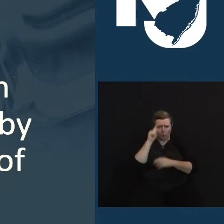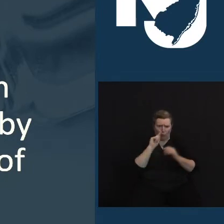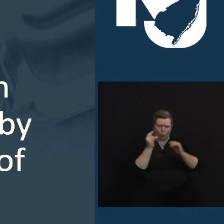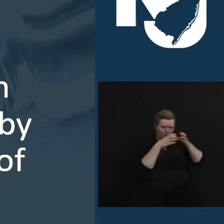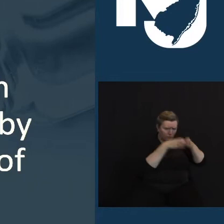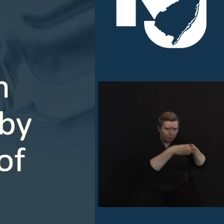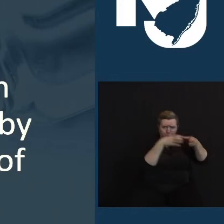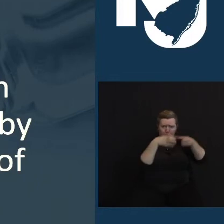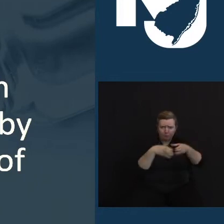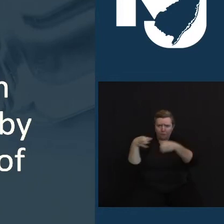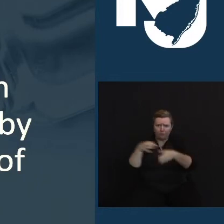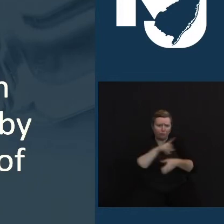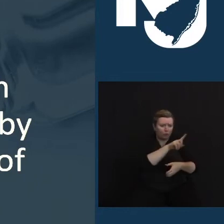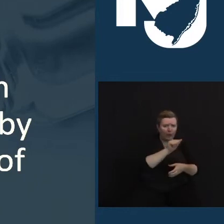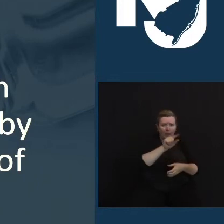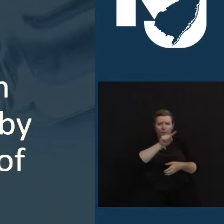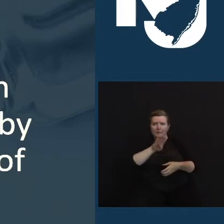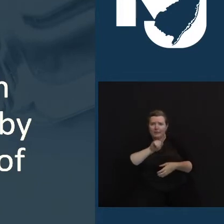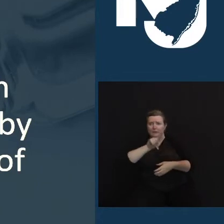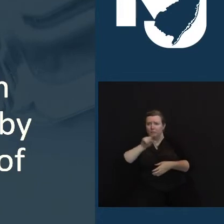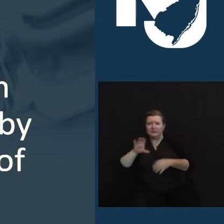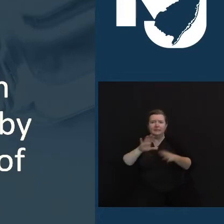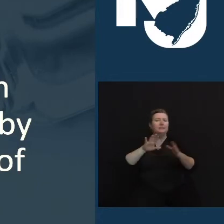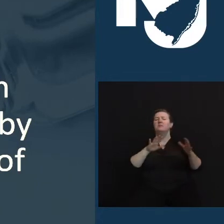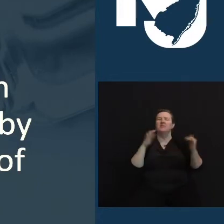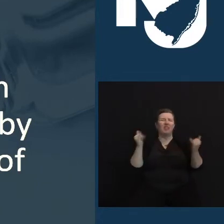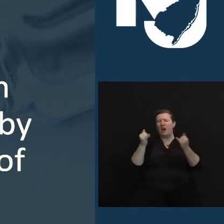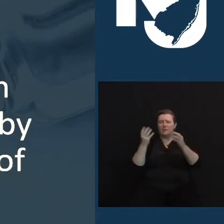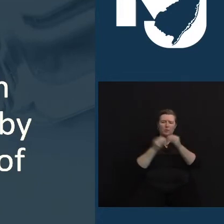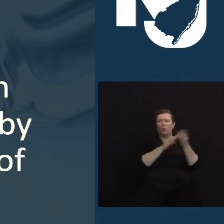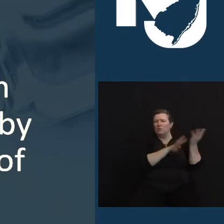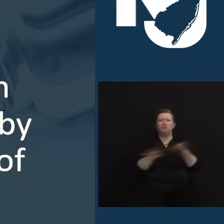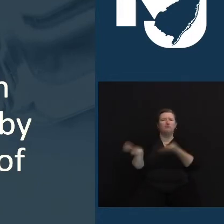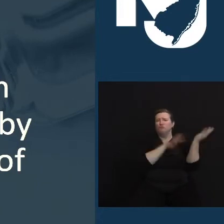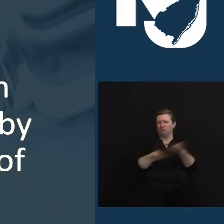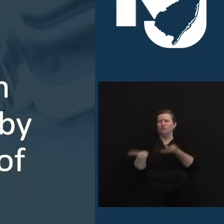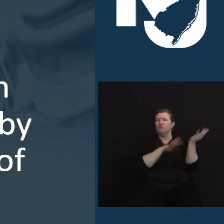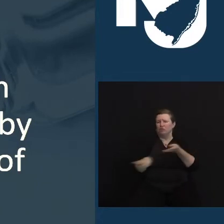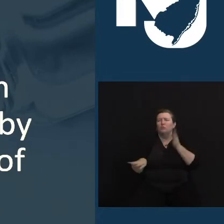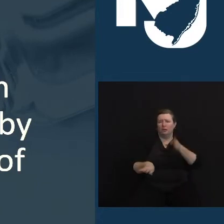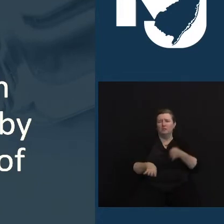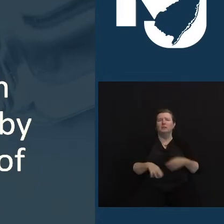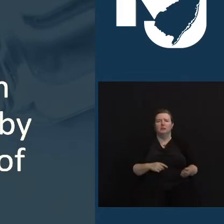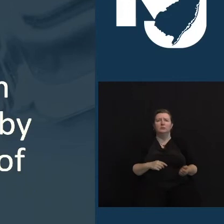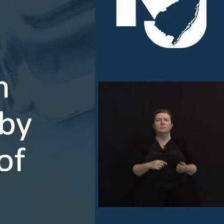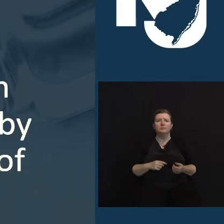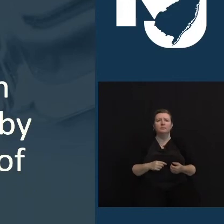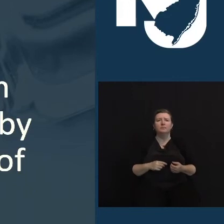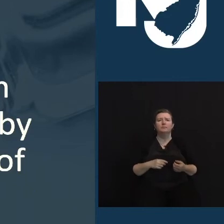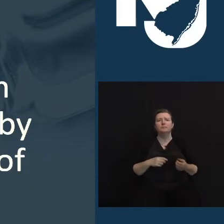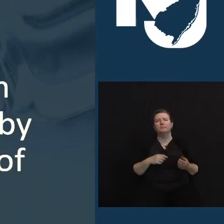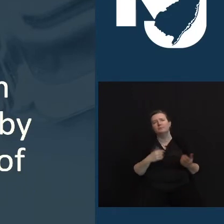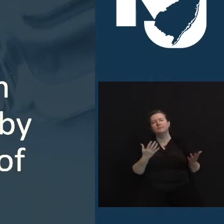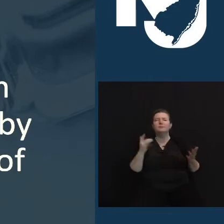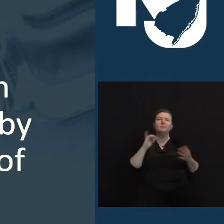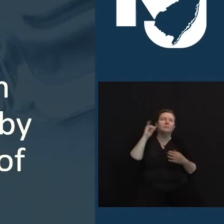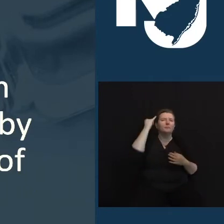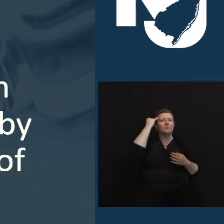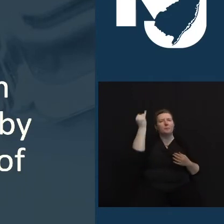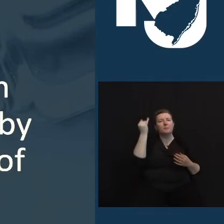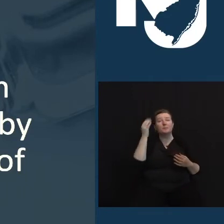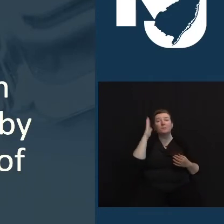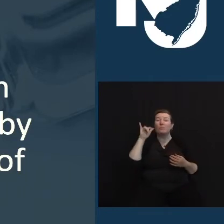Health Secretary Alex Azar said this yesterday, and I thought it really resonated with us, is when you board an airplane, they start with 1A, they